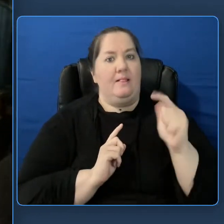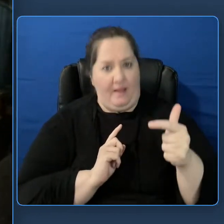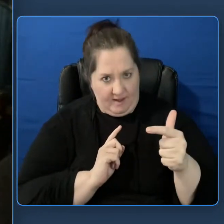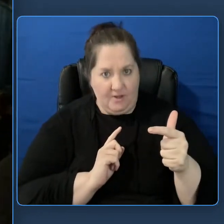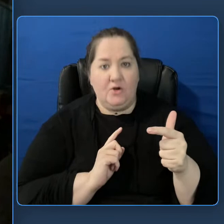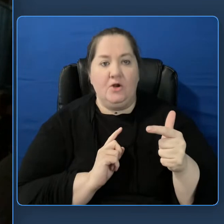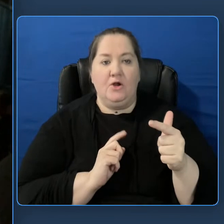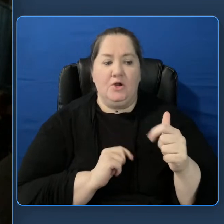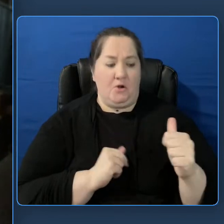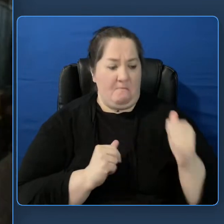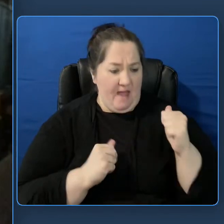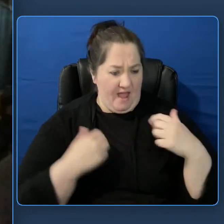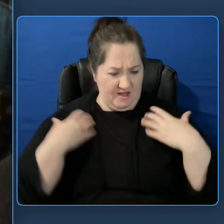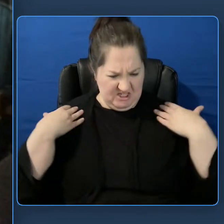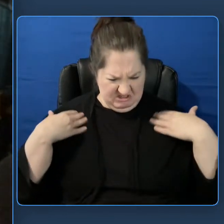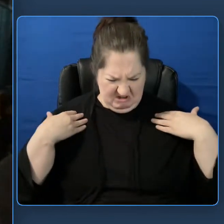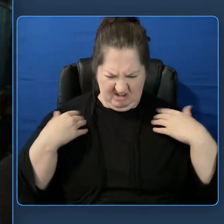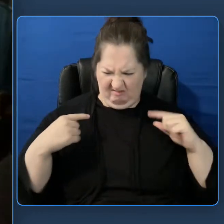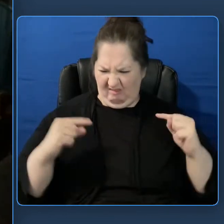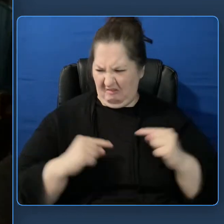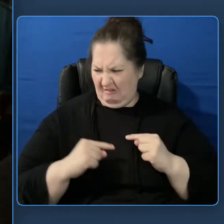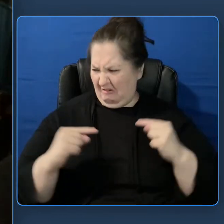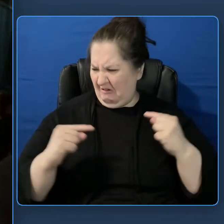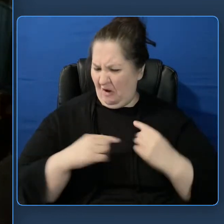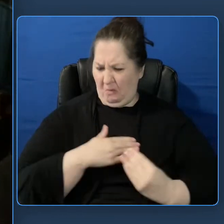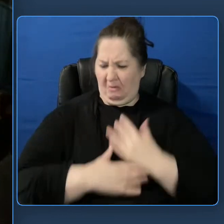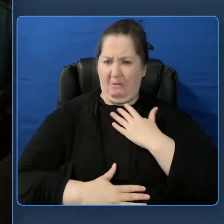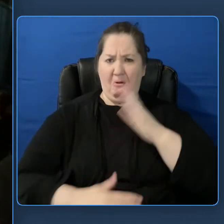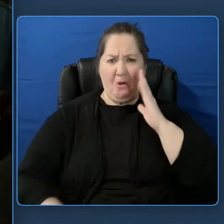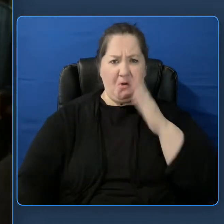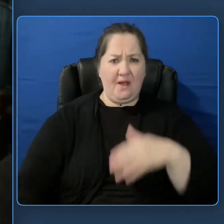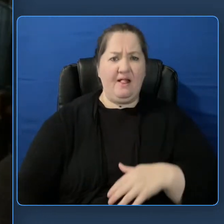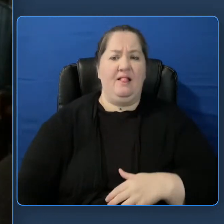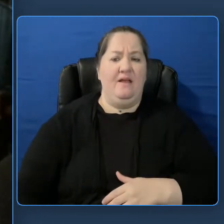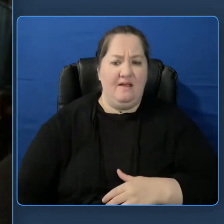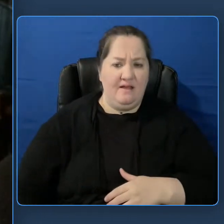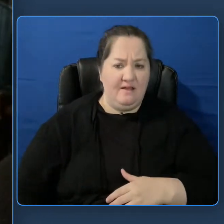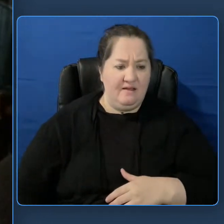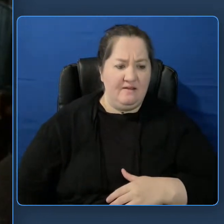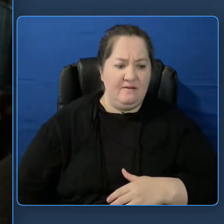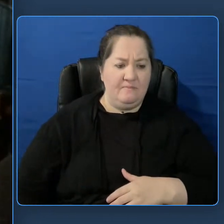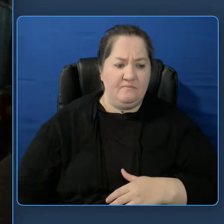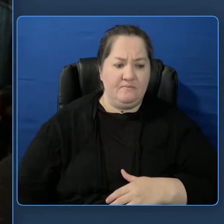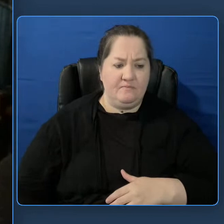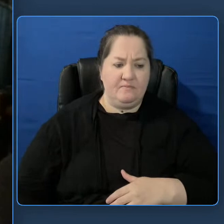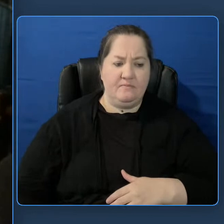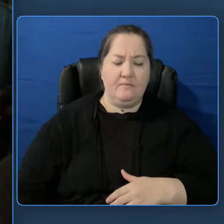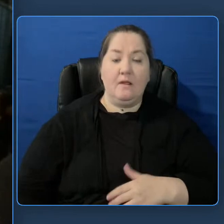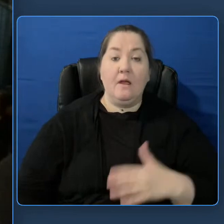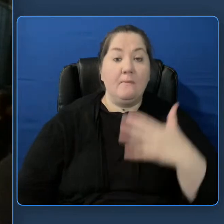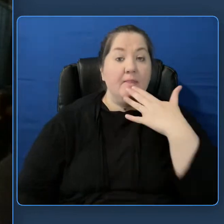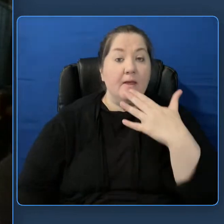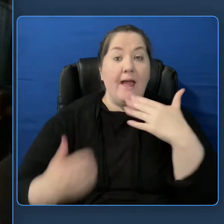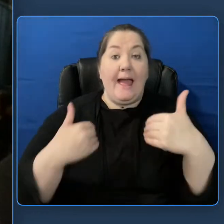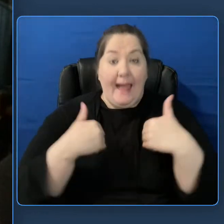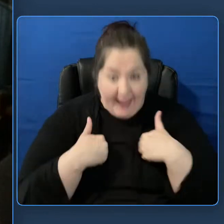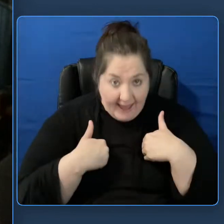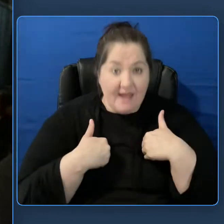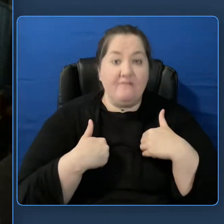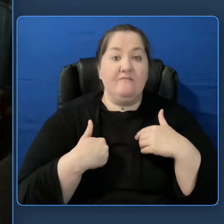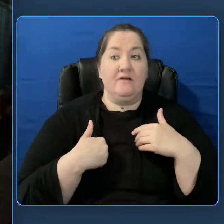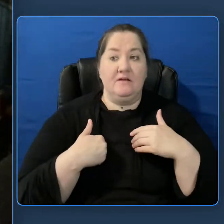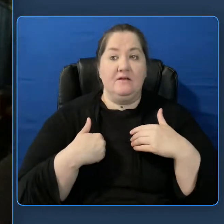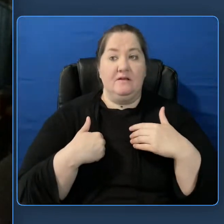your back or in your shoulders or somewhere in your body. It's gonna affect you. So there just needs to be. I'm thankful to have the curb cuts. Don't